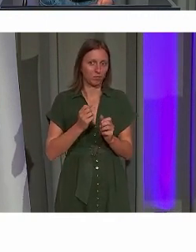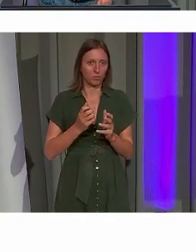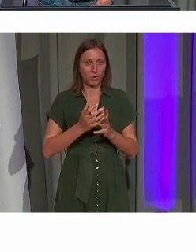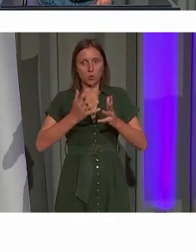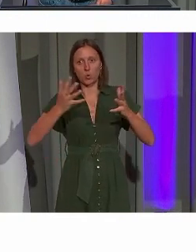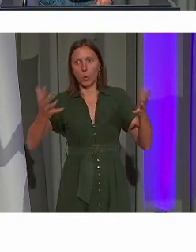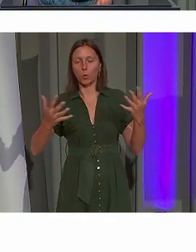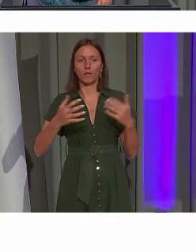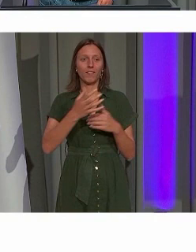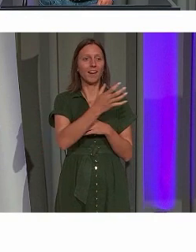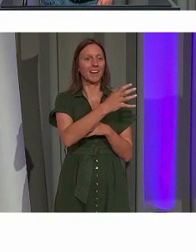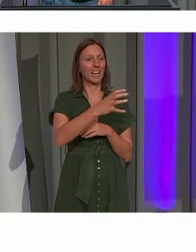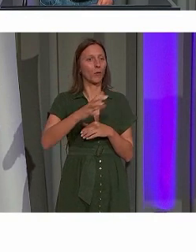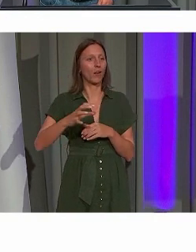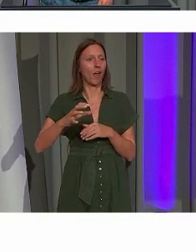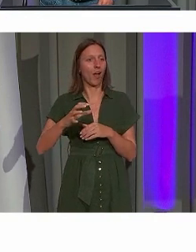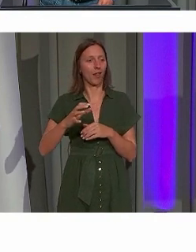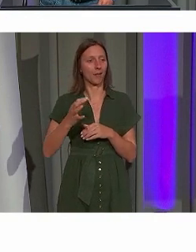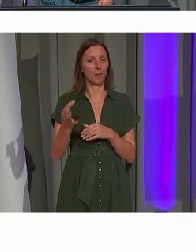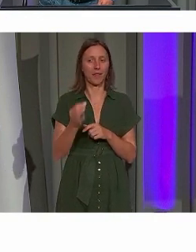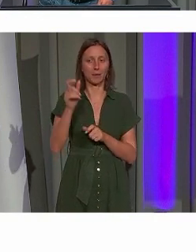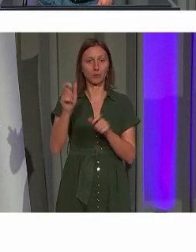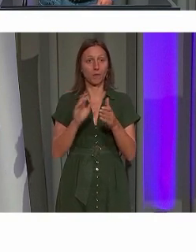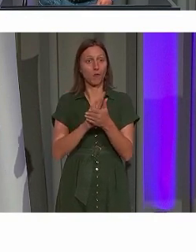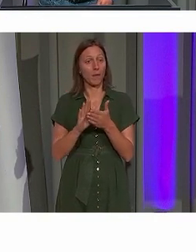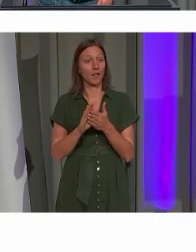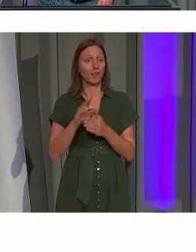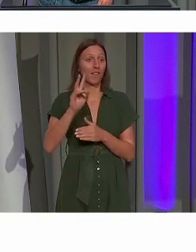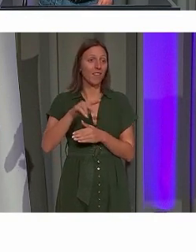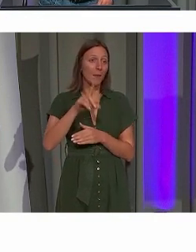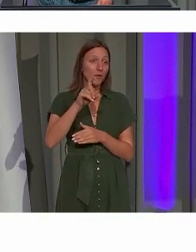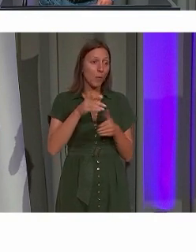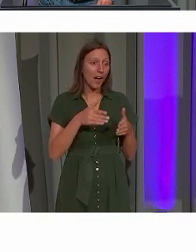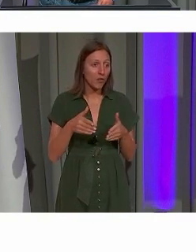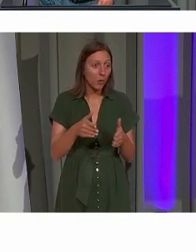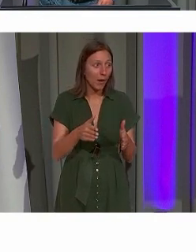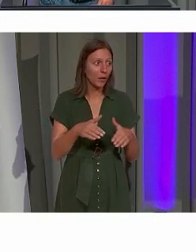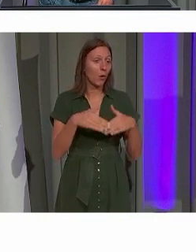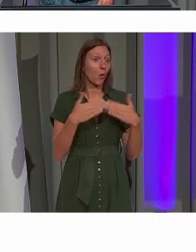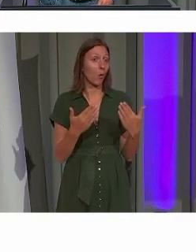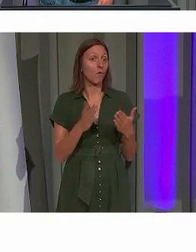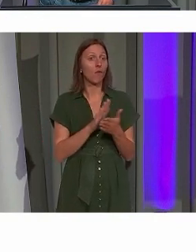with large or regional players, let's say the Flemish